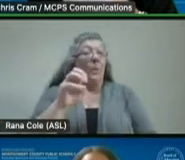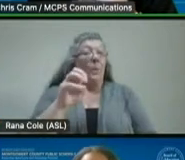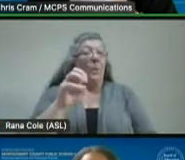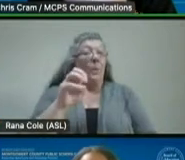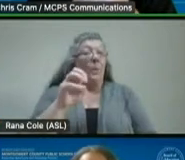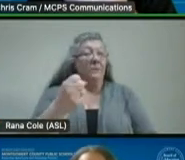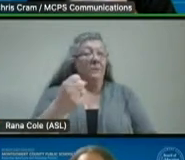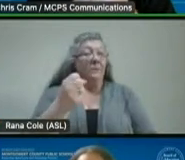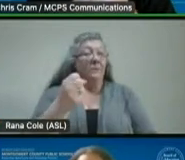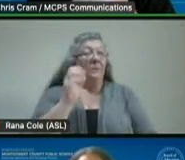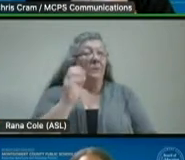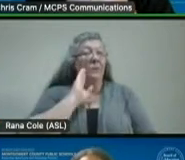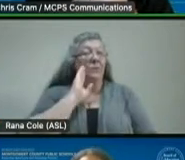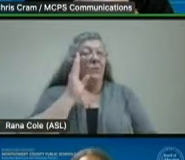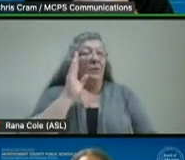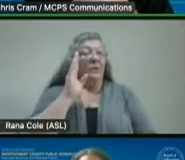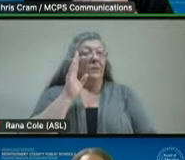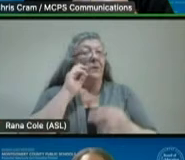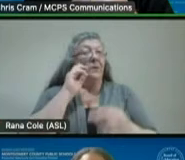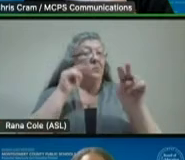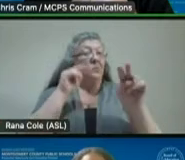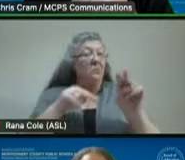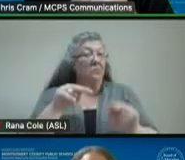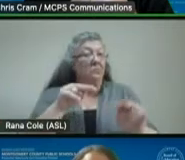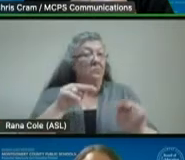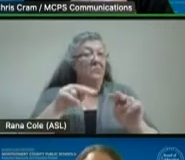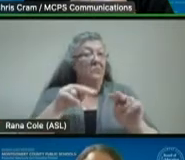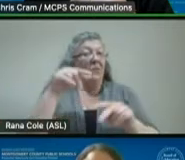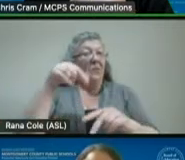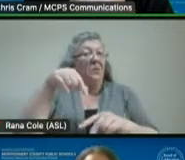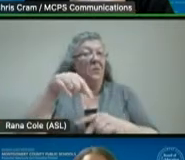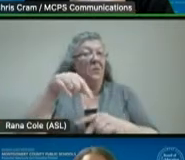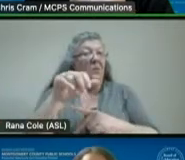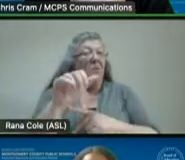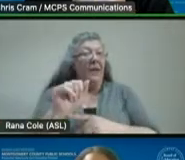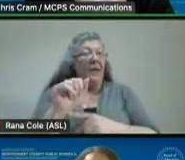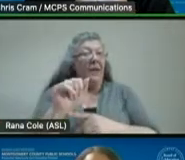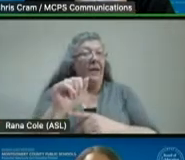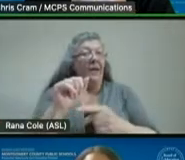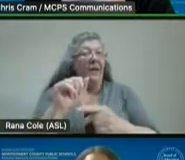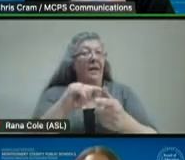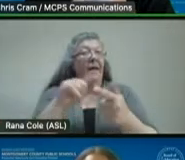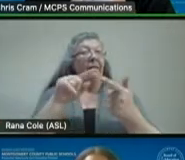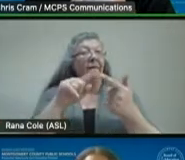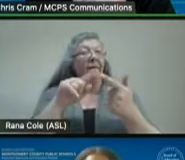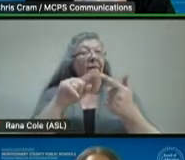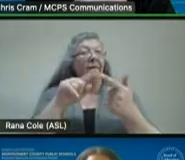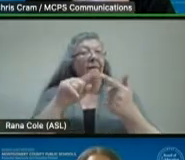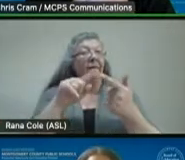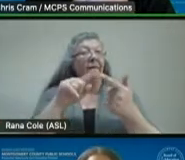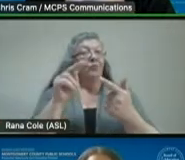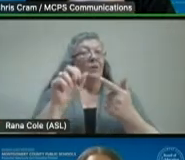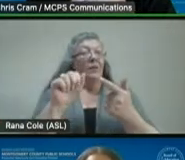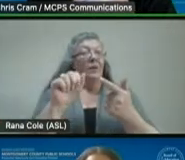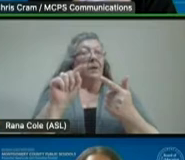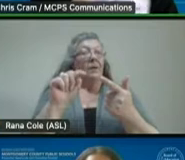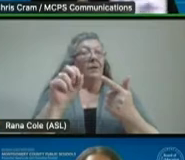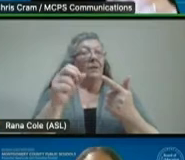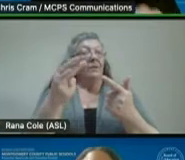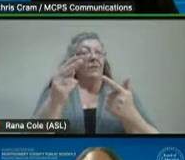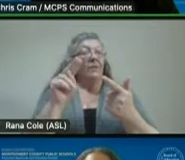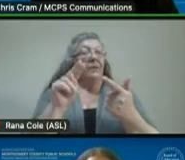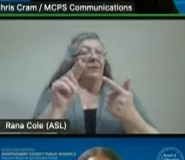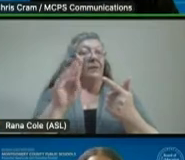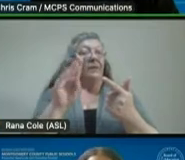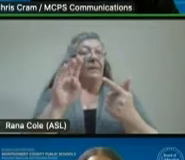will bring forth the question. Then I'm going to bring forward Mr. Jonathan Thessen from the attendees, and you'll have the second question,